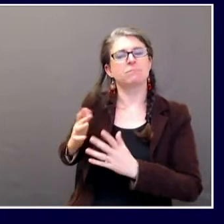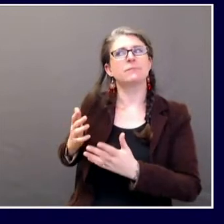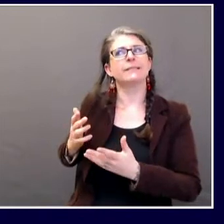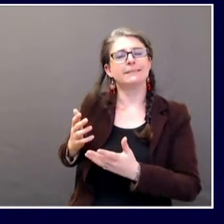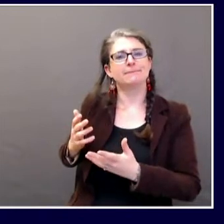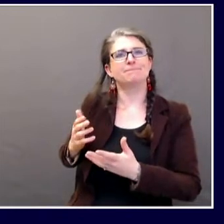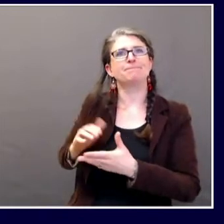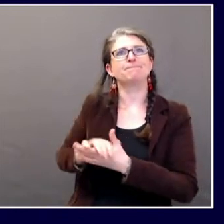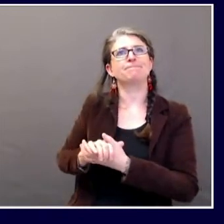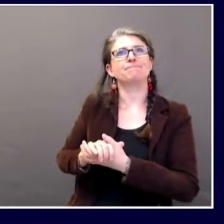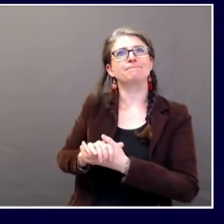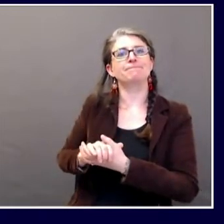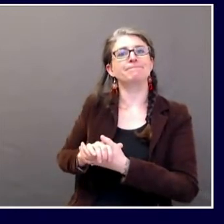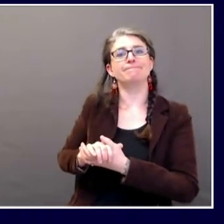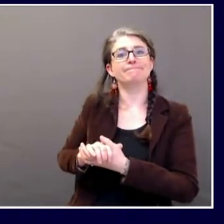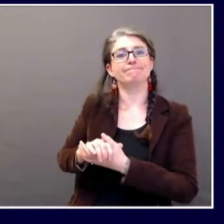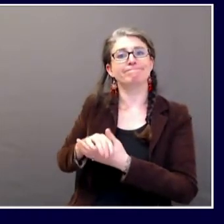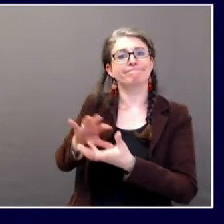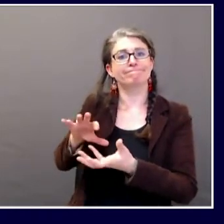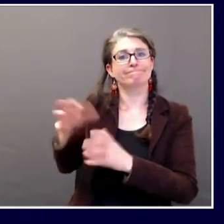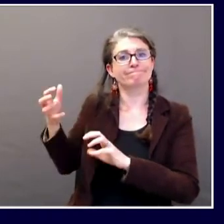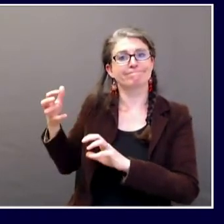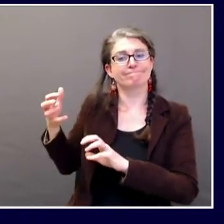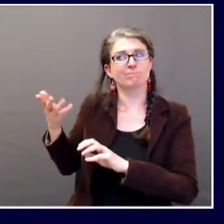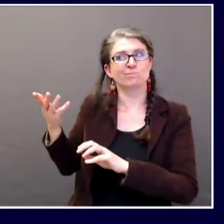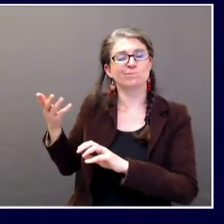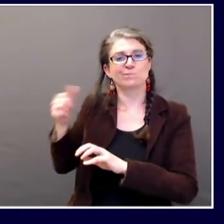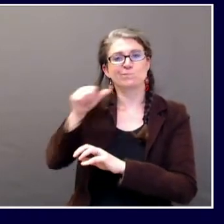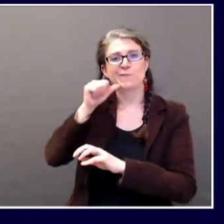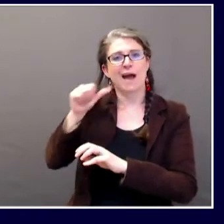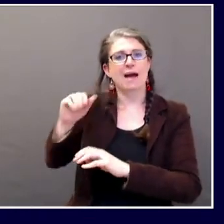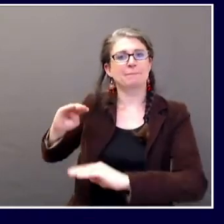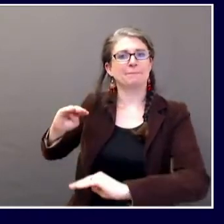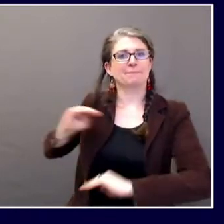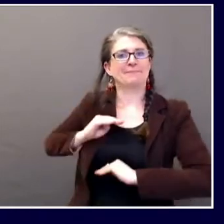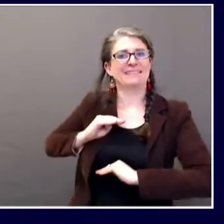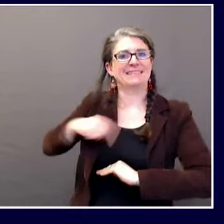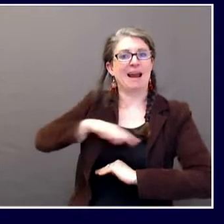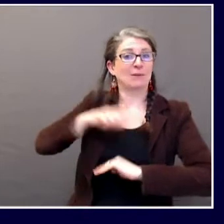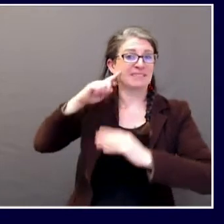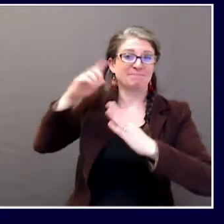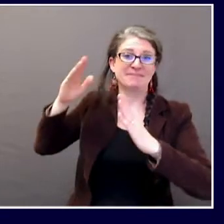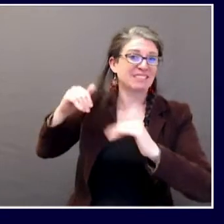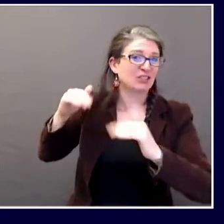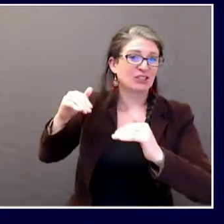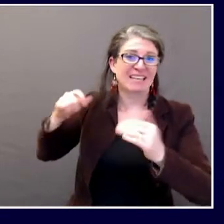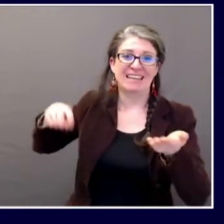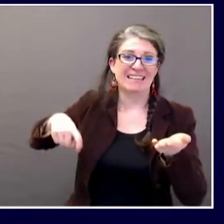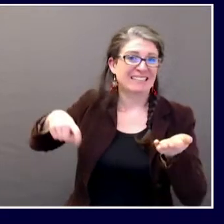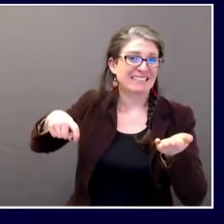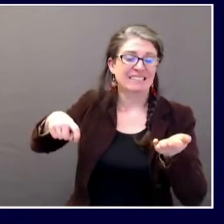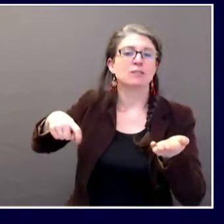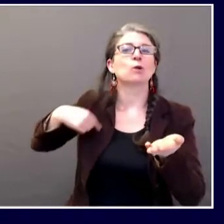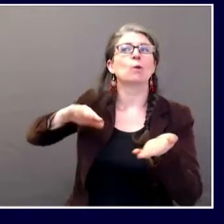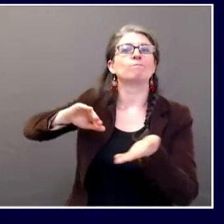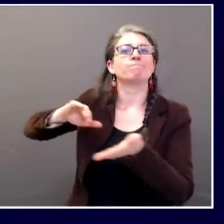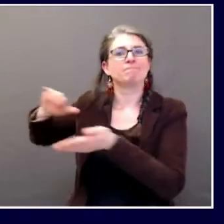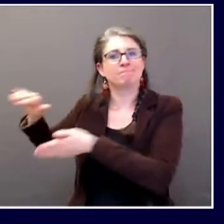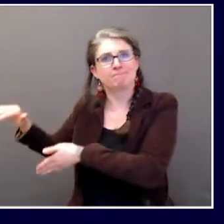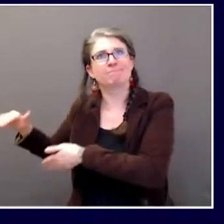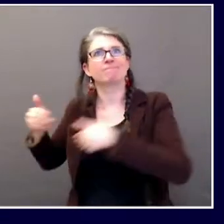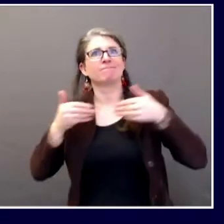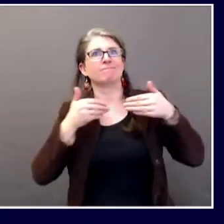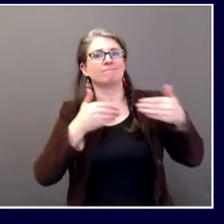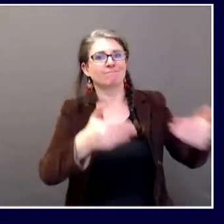need. It does mean right now that many hospitals have had to stand up their own registration